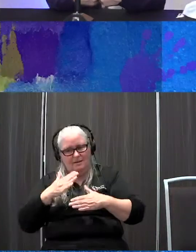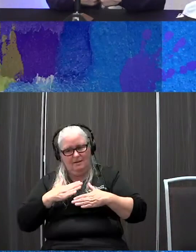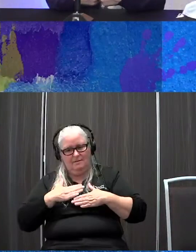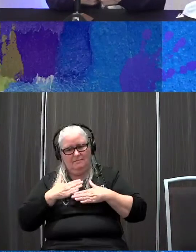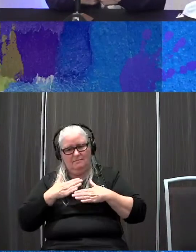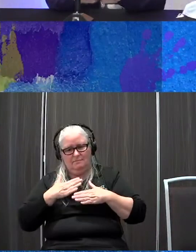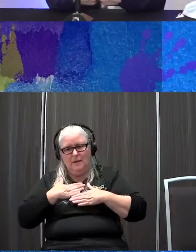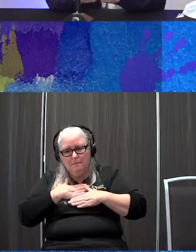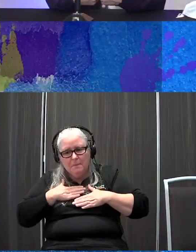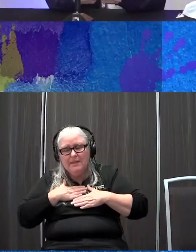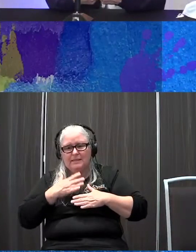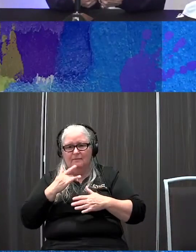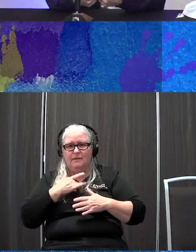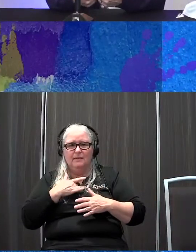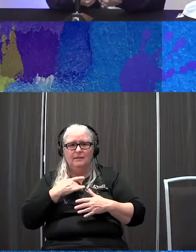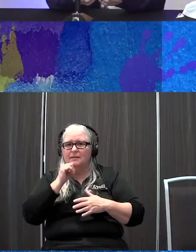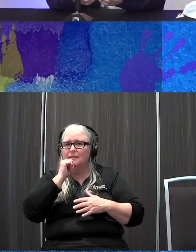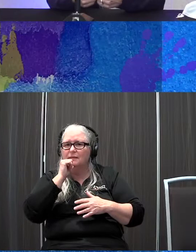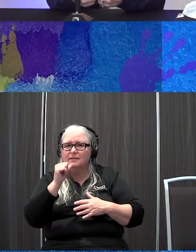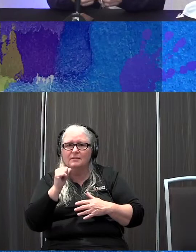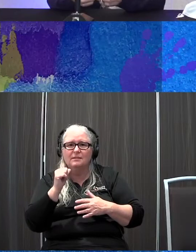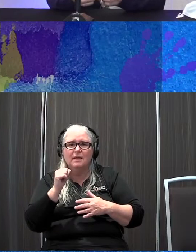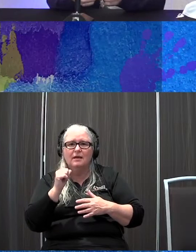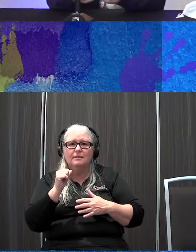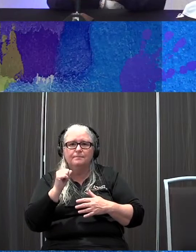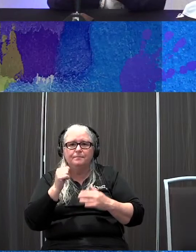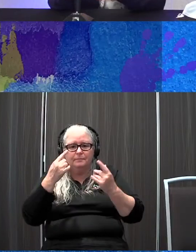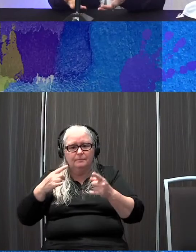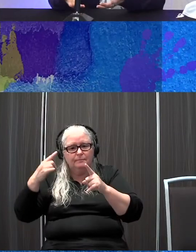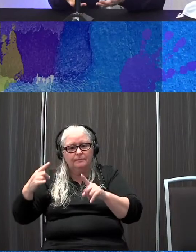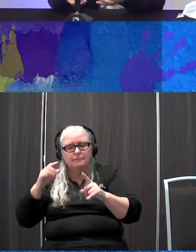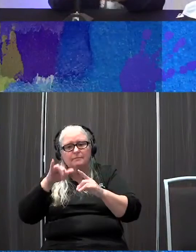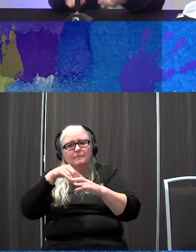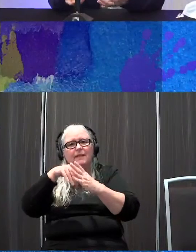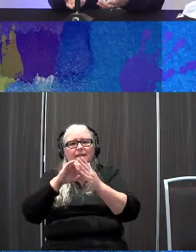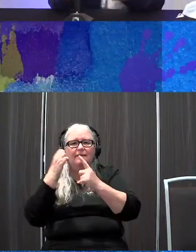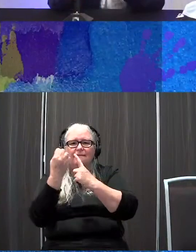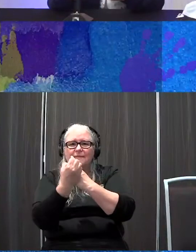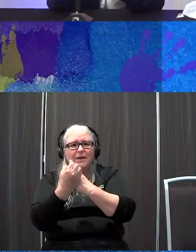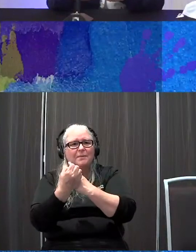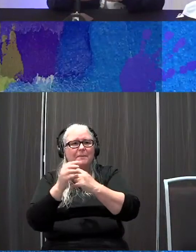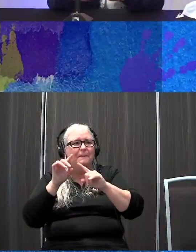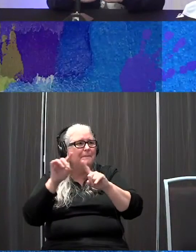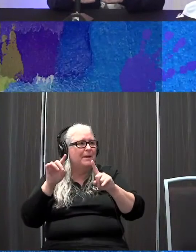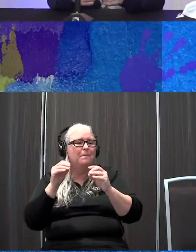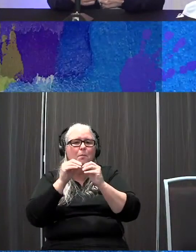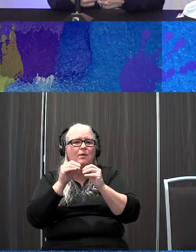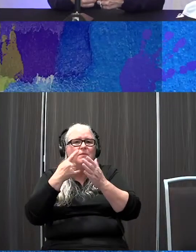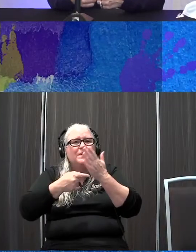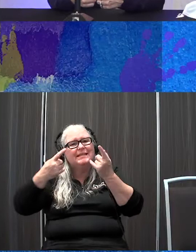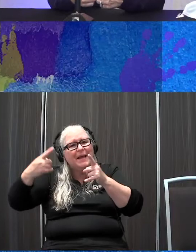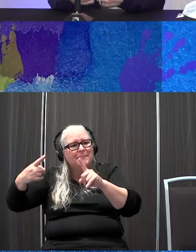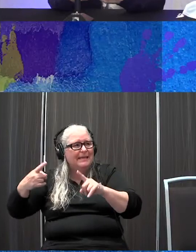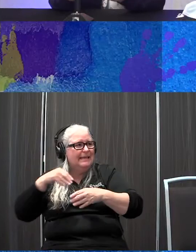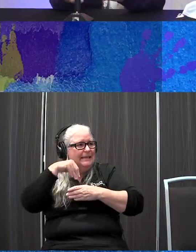of the person. It's not driven by anything that's going on in the environment specifically. It's more about something that's happening on the